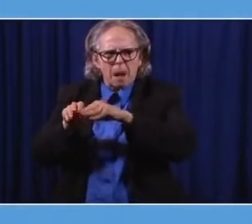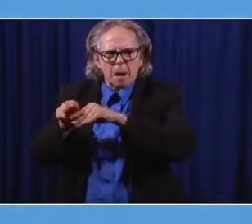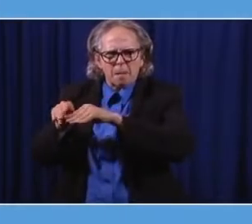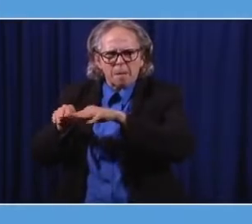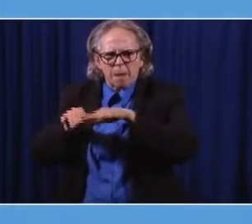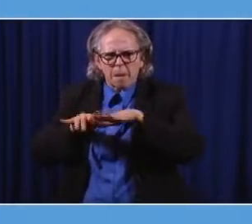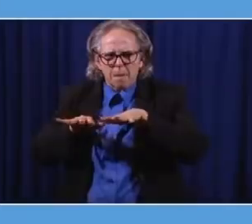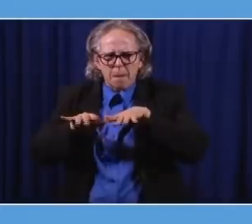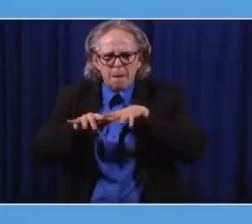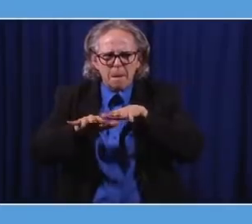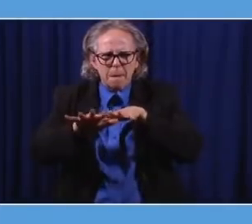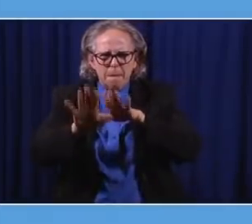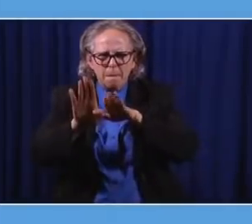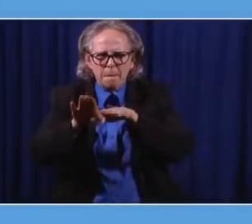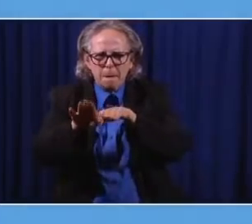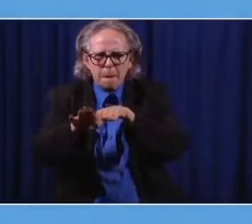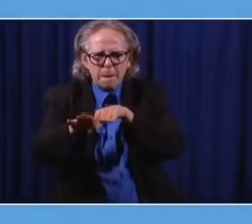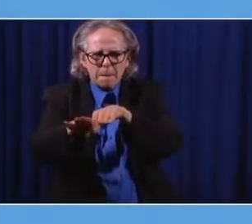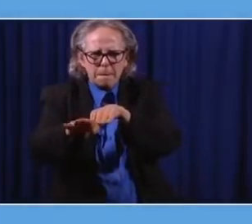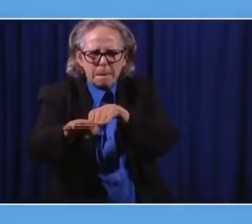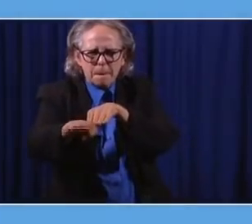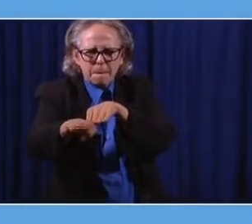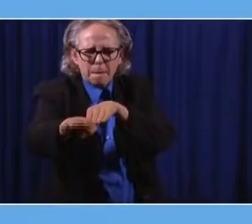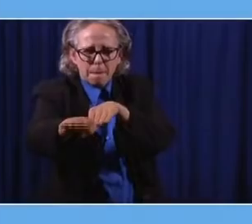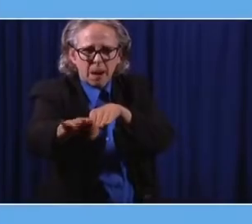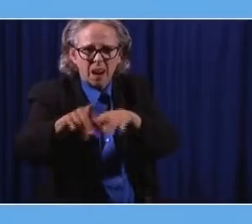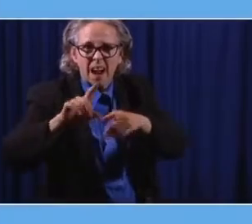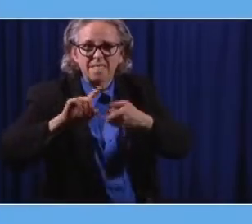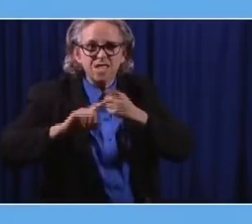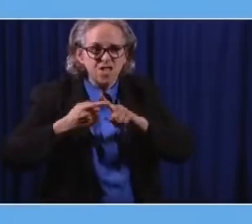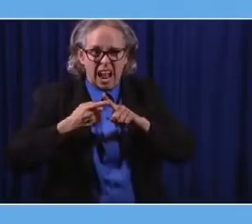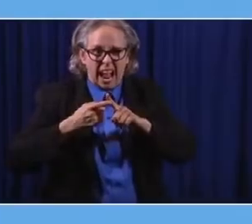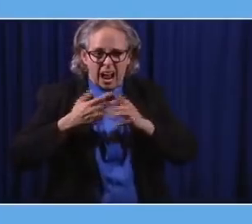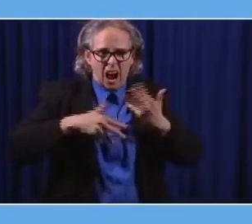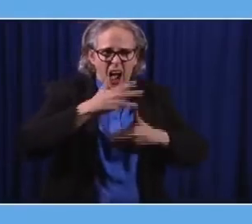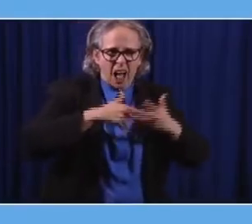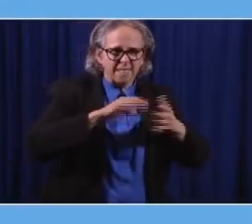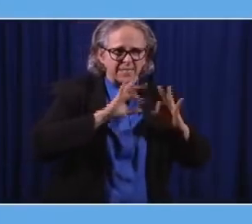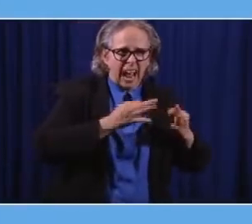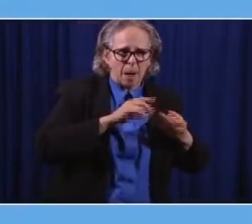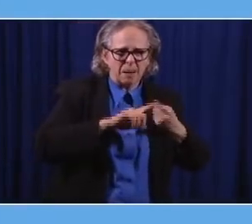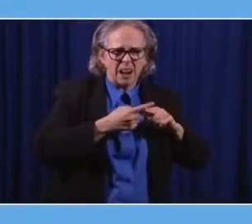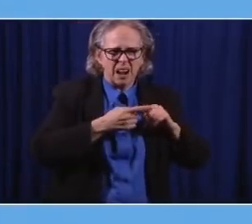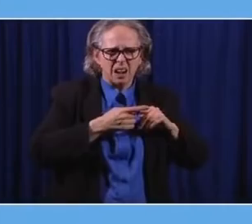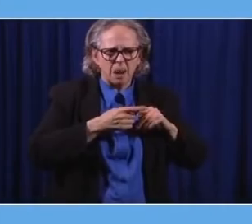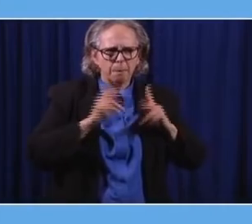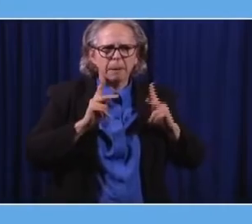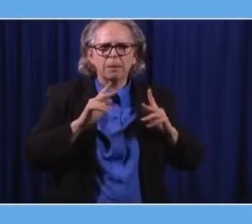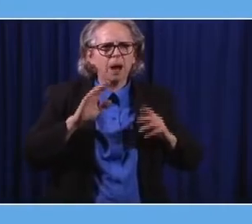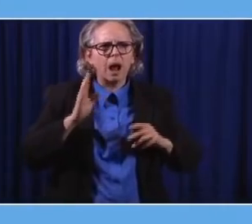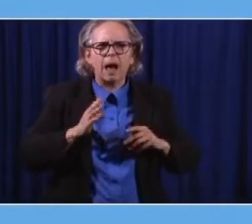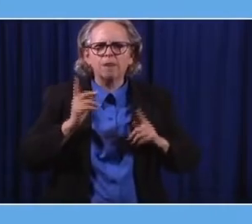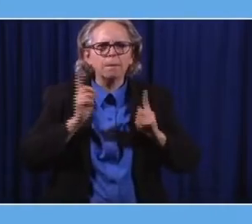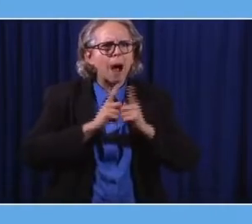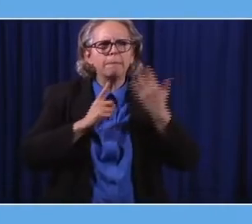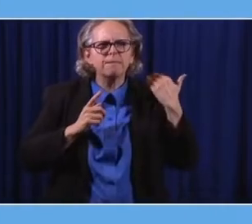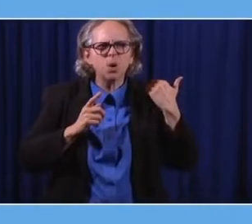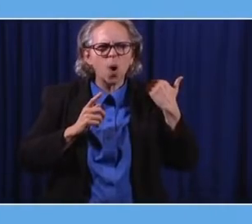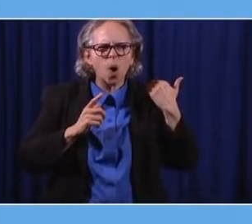affecting the people in your circle and people you've never met. So remember, don't let